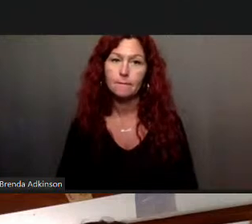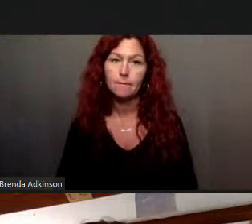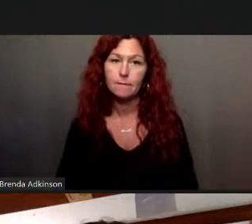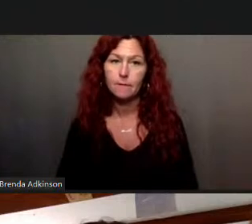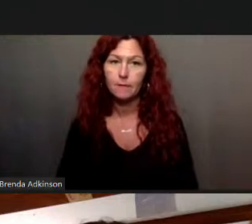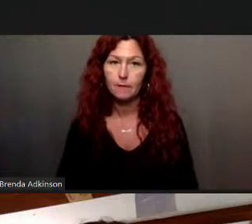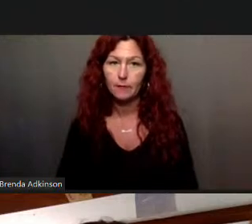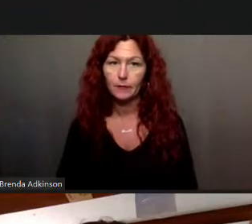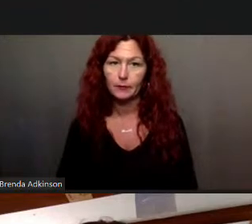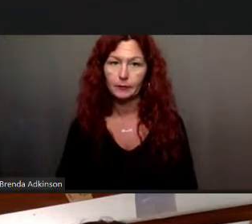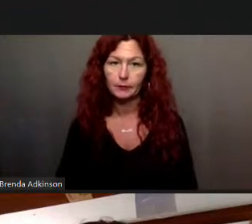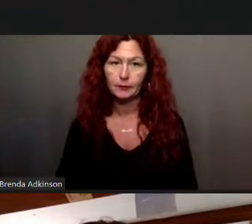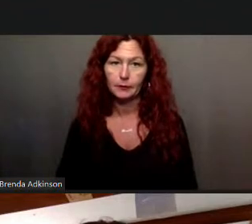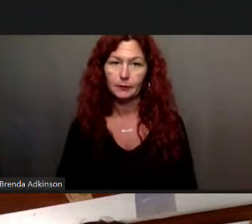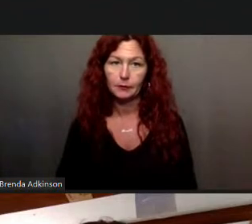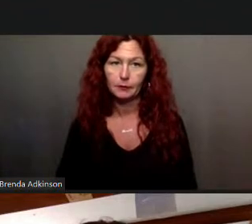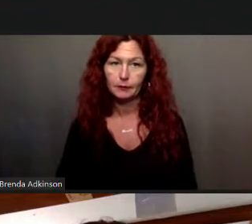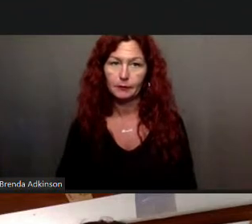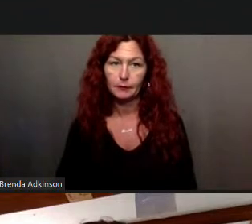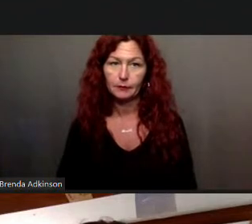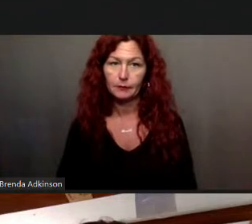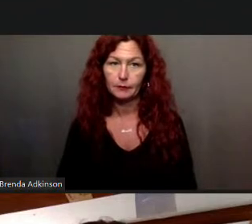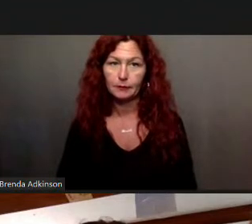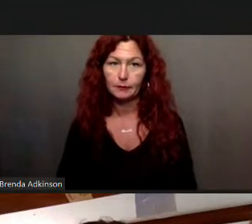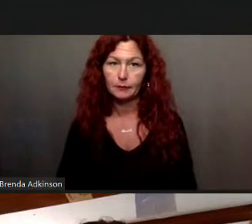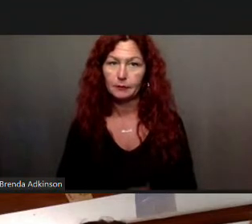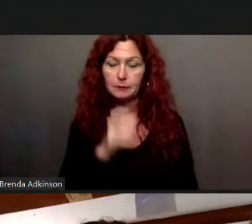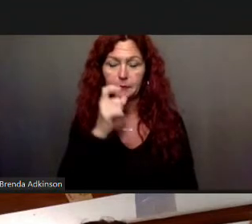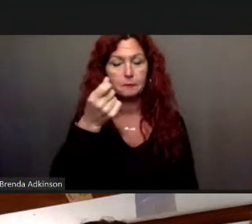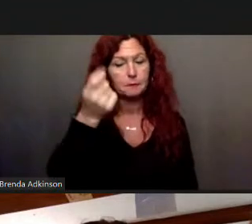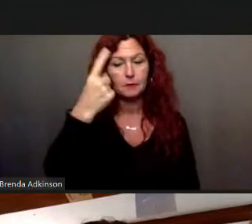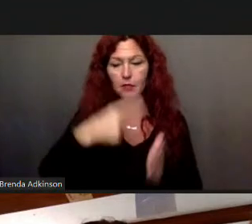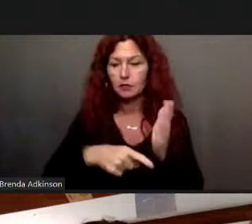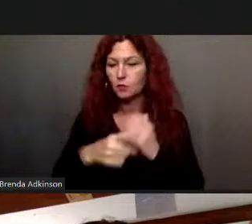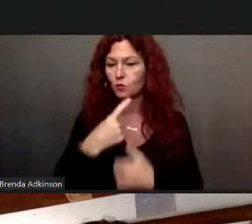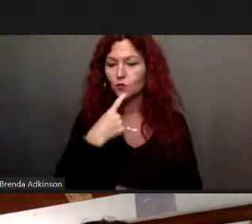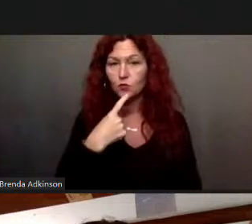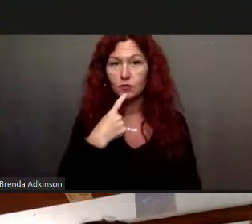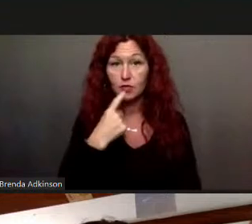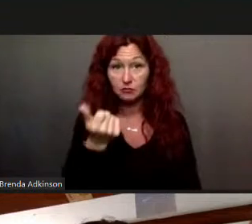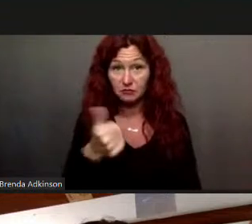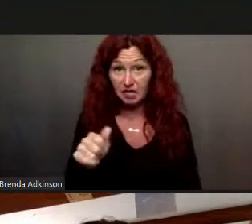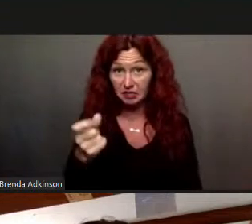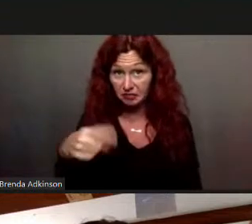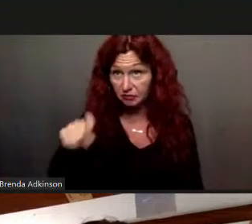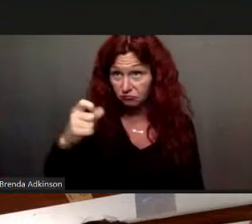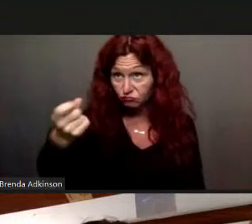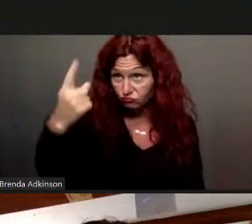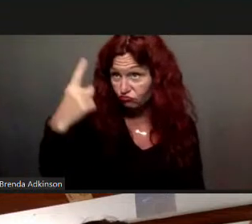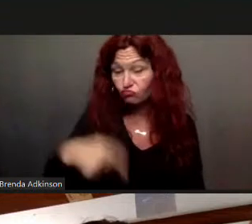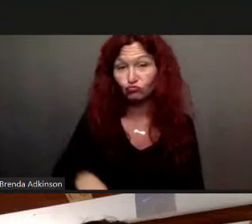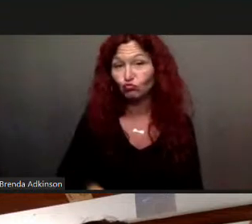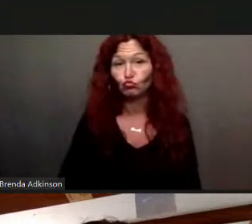is not good. We can't understand what you're saying. At least I can on my end. Mayor, can you hear me?